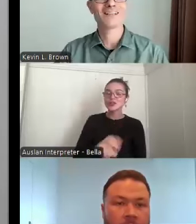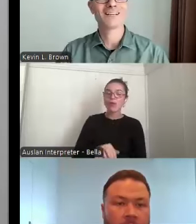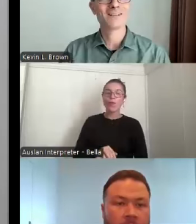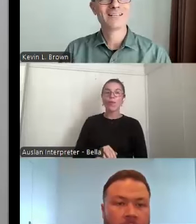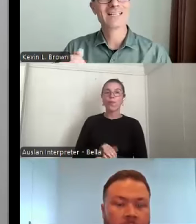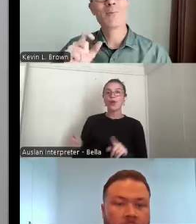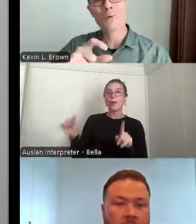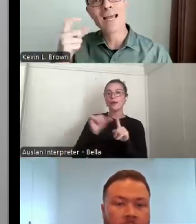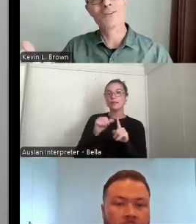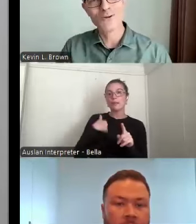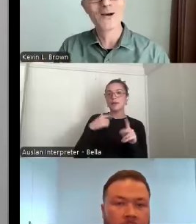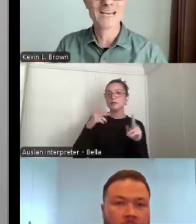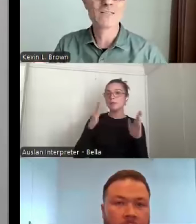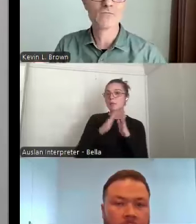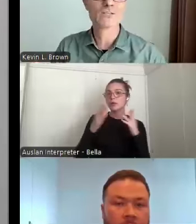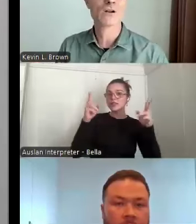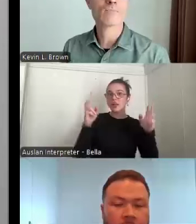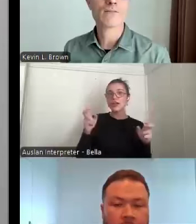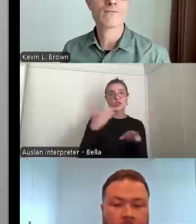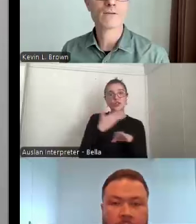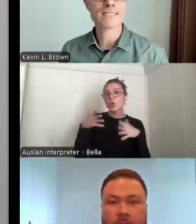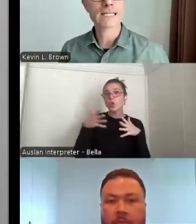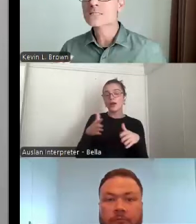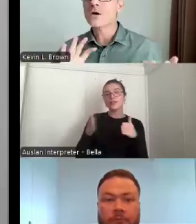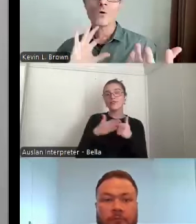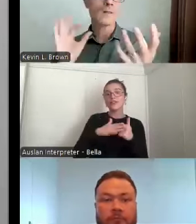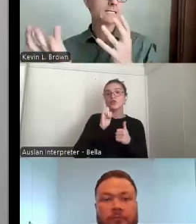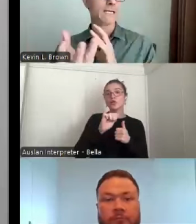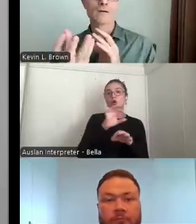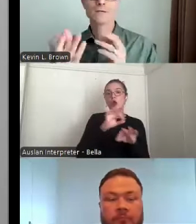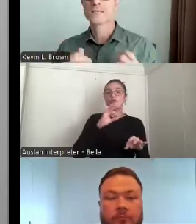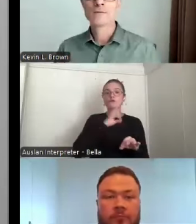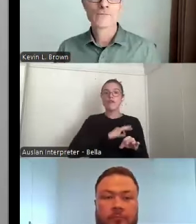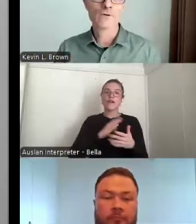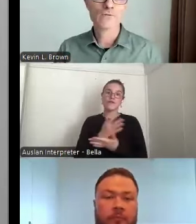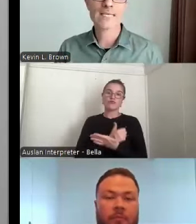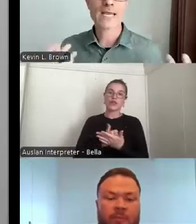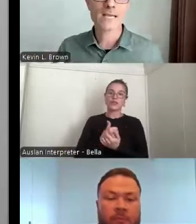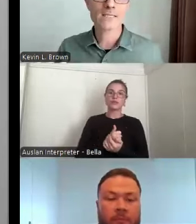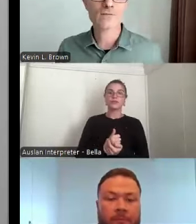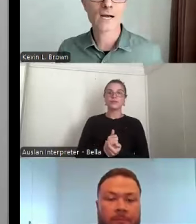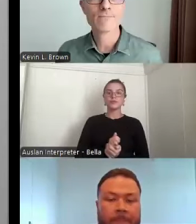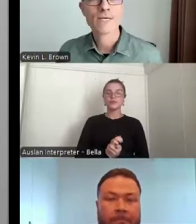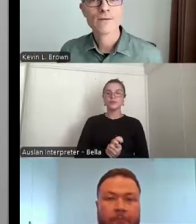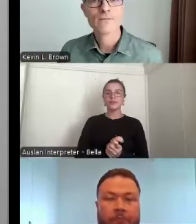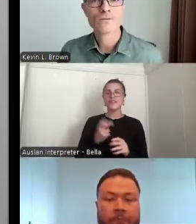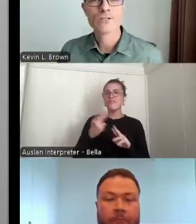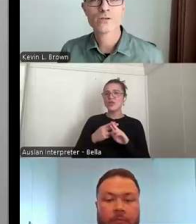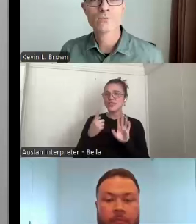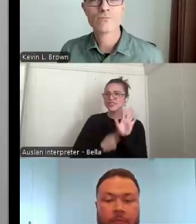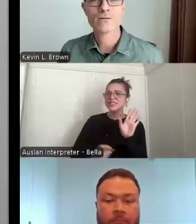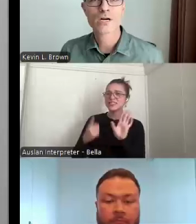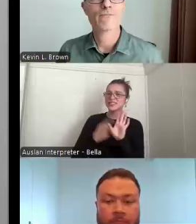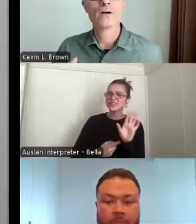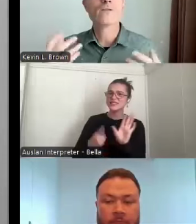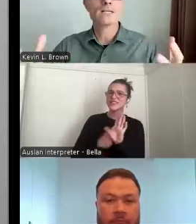title, it's a brand new way to fix your nonprofit fundraising. That's the whole idea here is for decades, if not centuries,